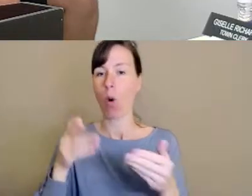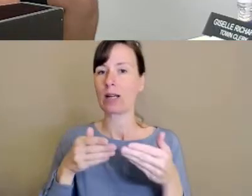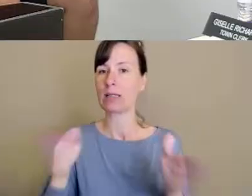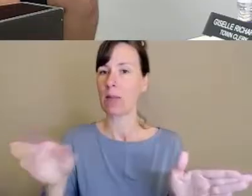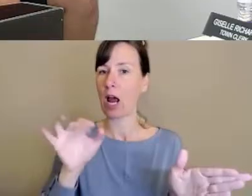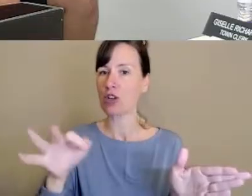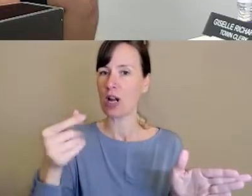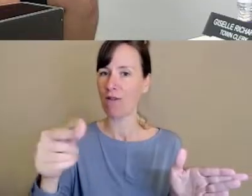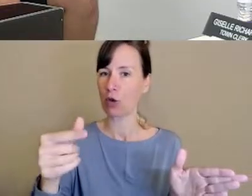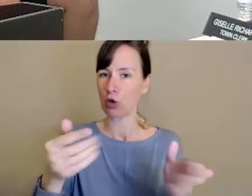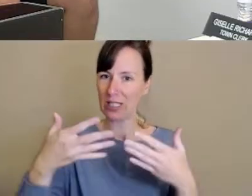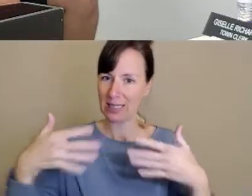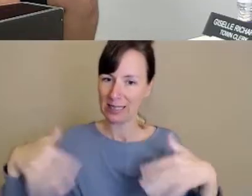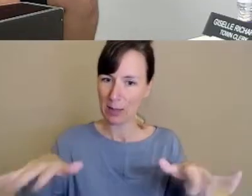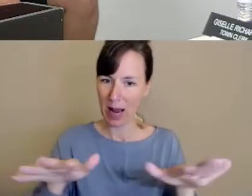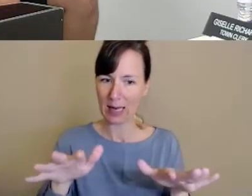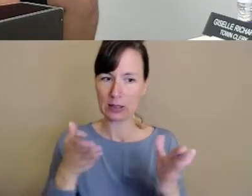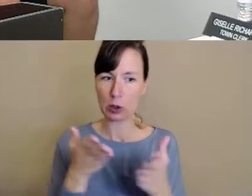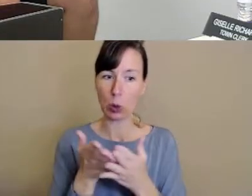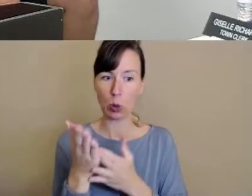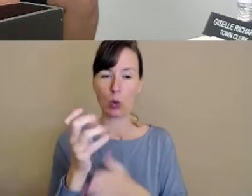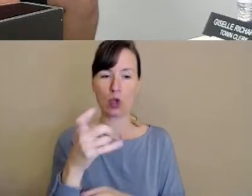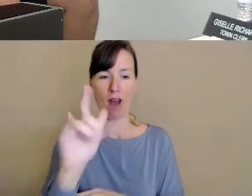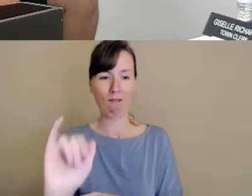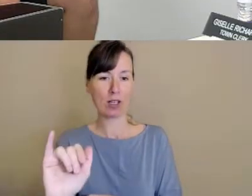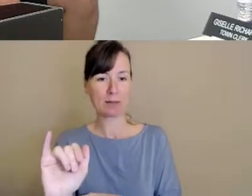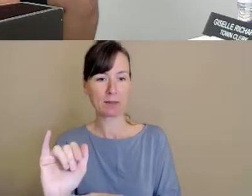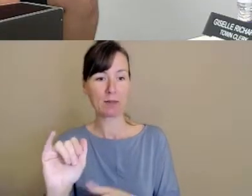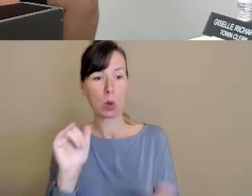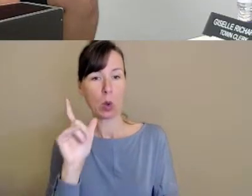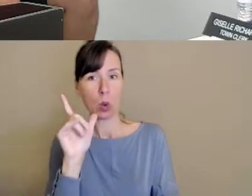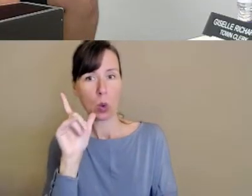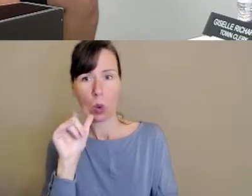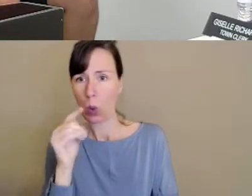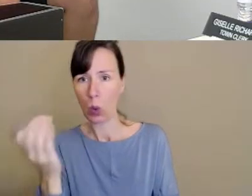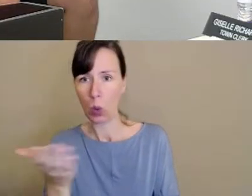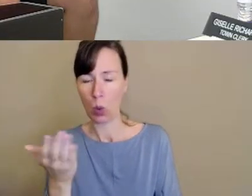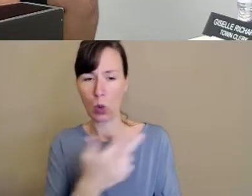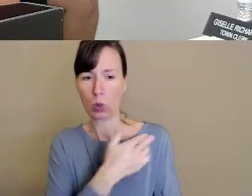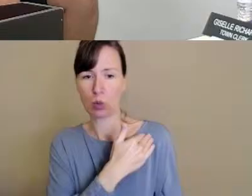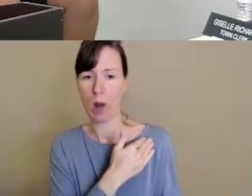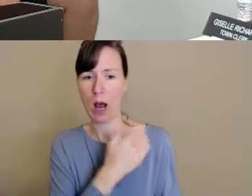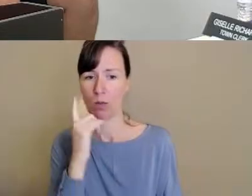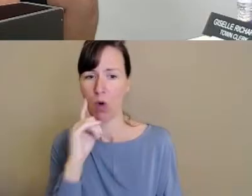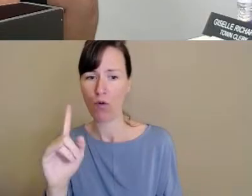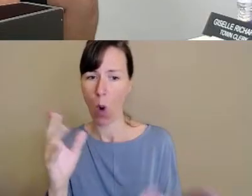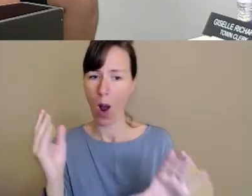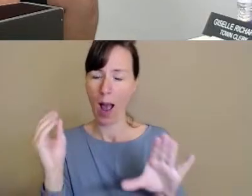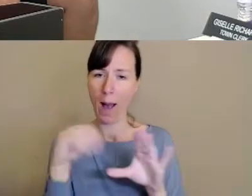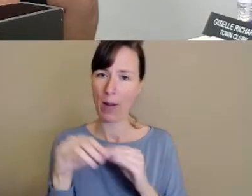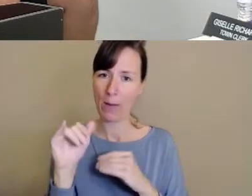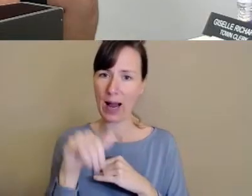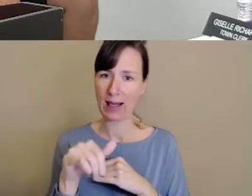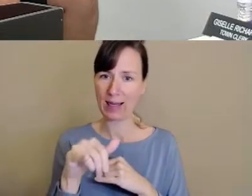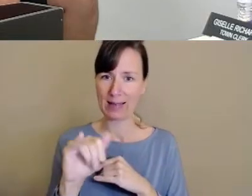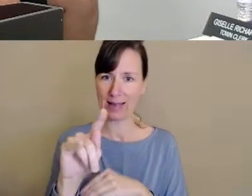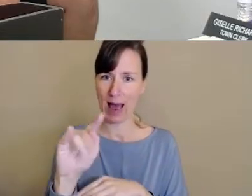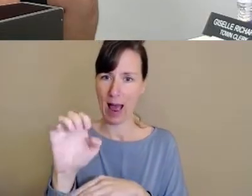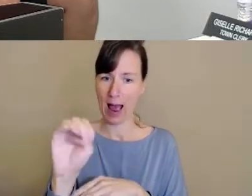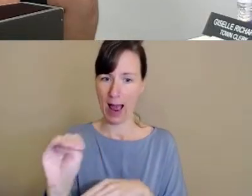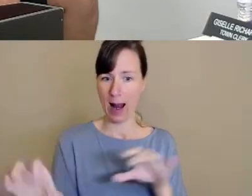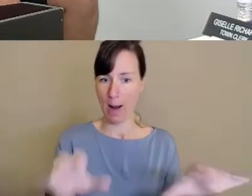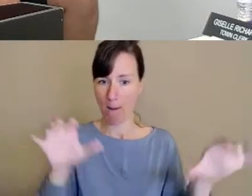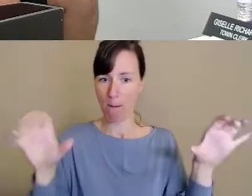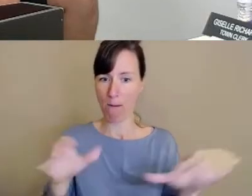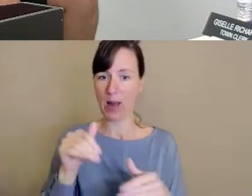date? If there is no current plan for the preservation of the town borders, one should certainly be developed. If a